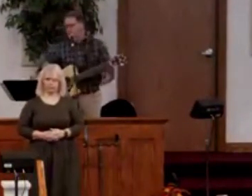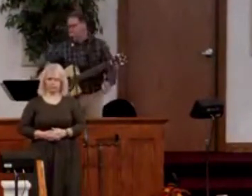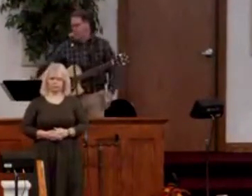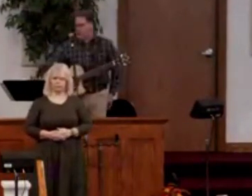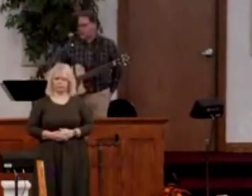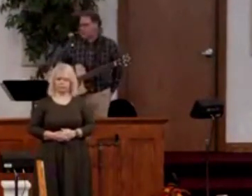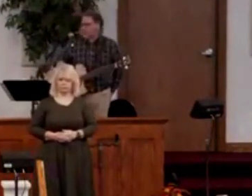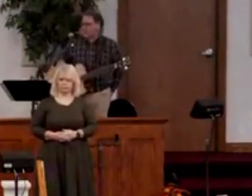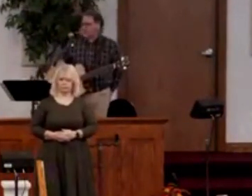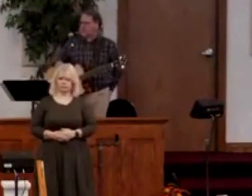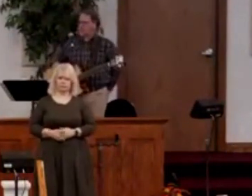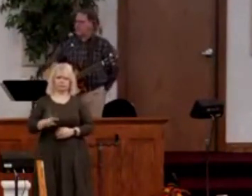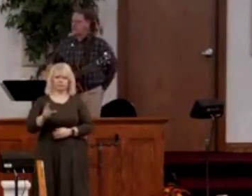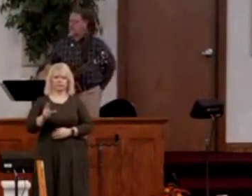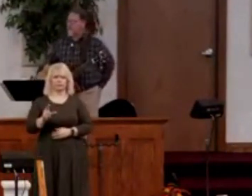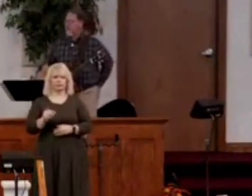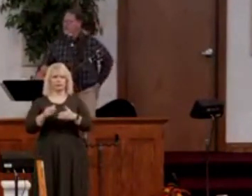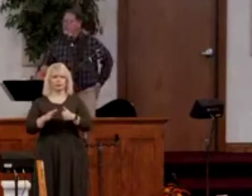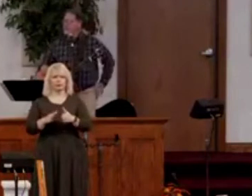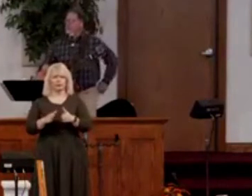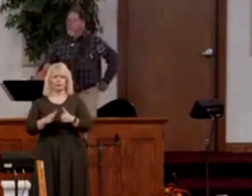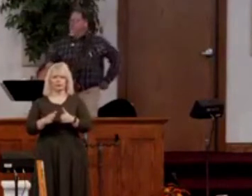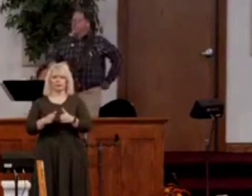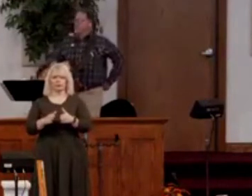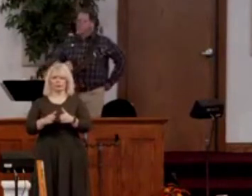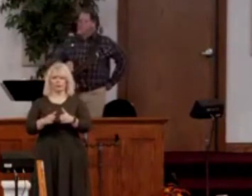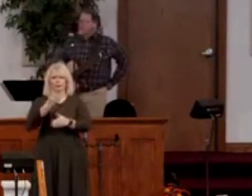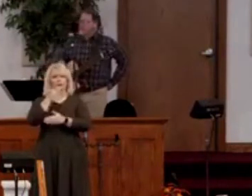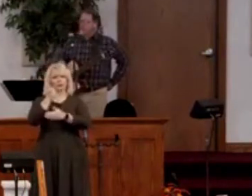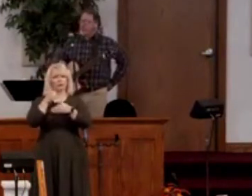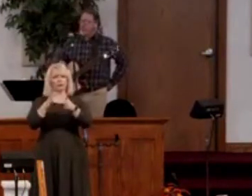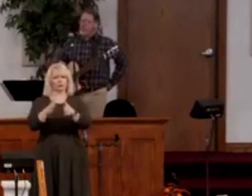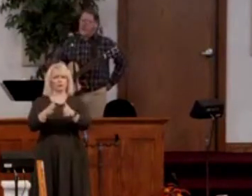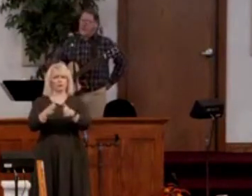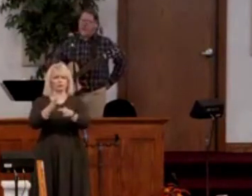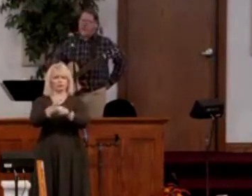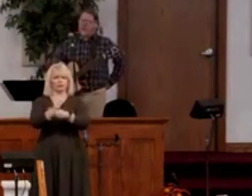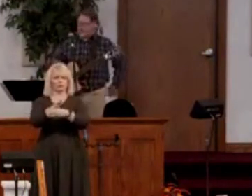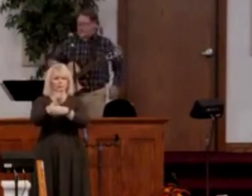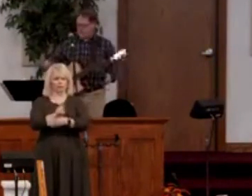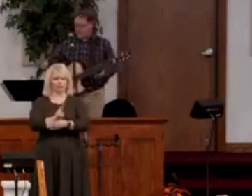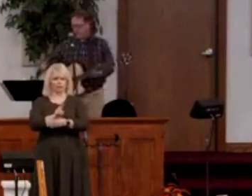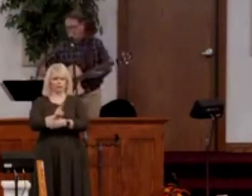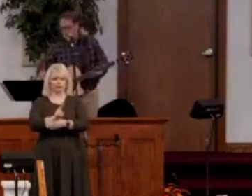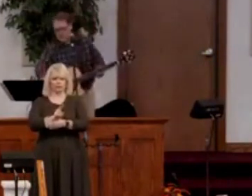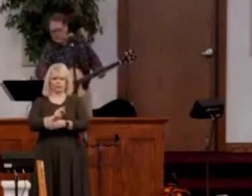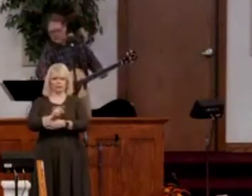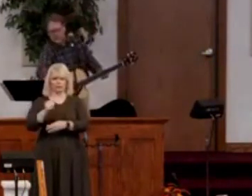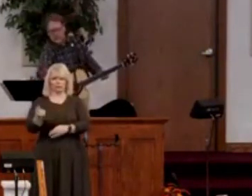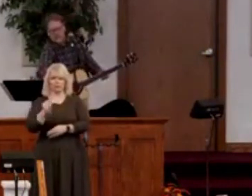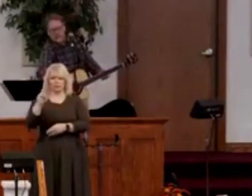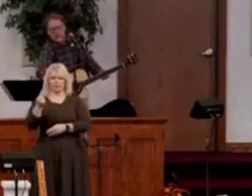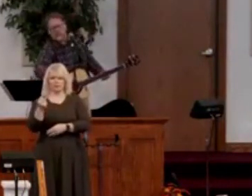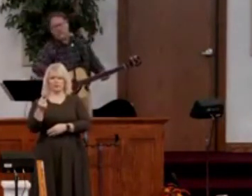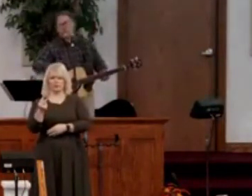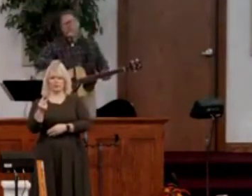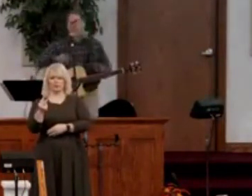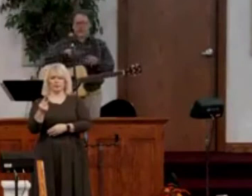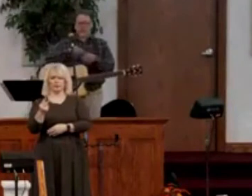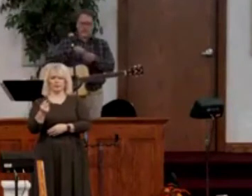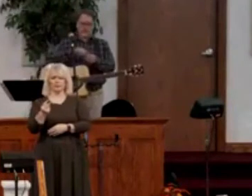Way to transition into this, so I'm going to make it awkward. The best way to take to use these is only a second time using them. To save